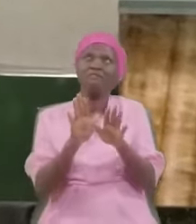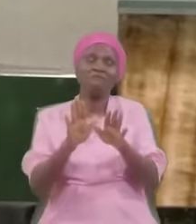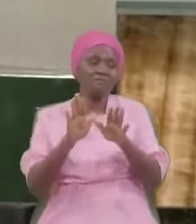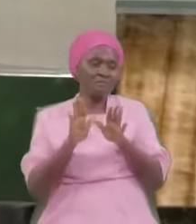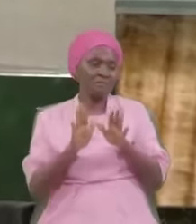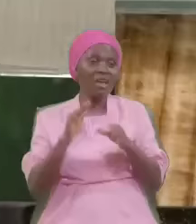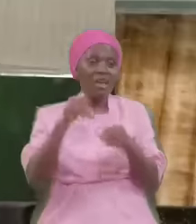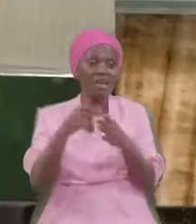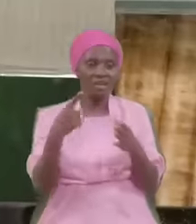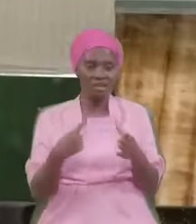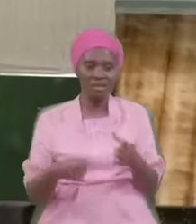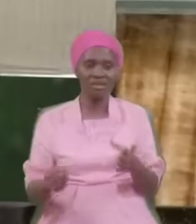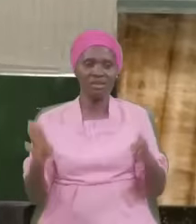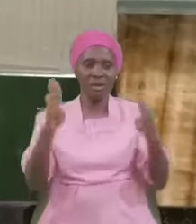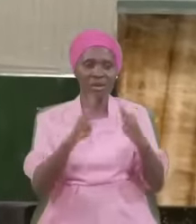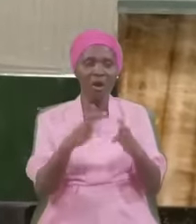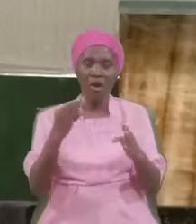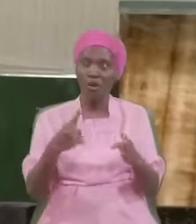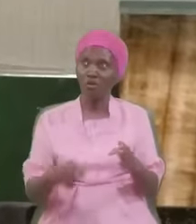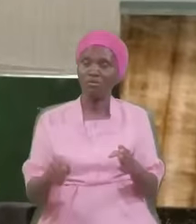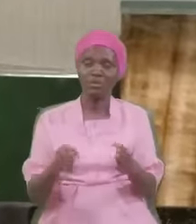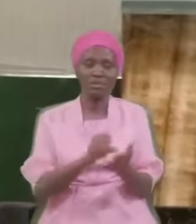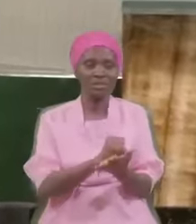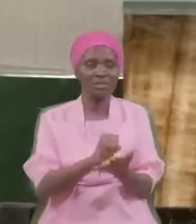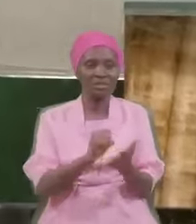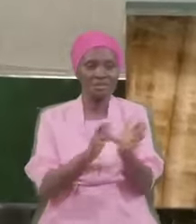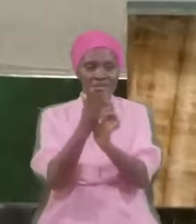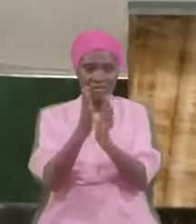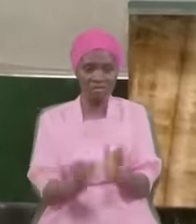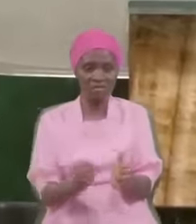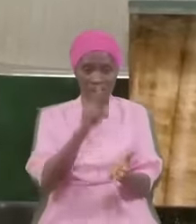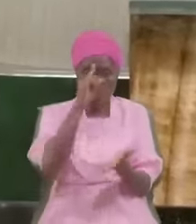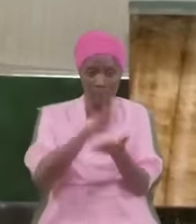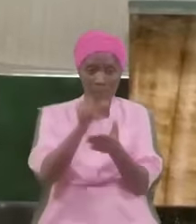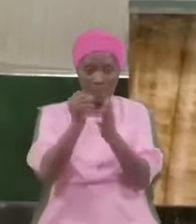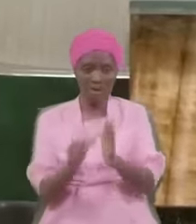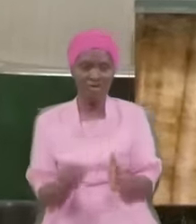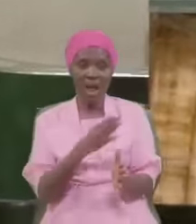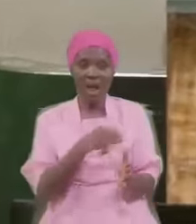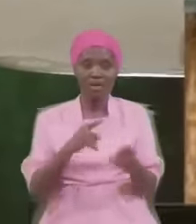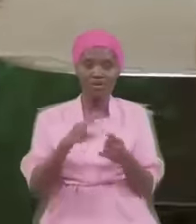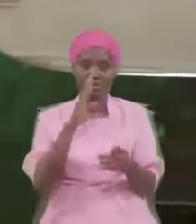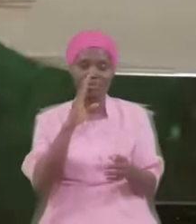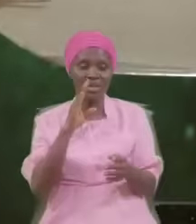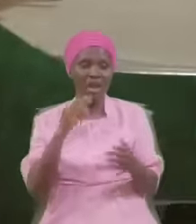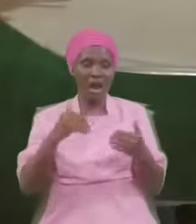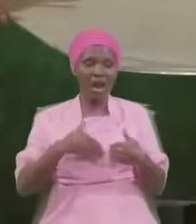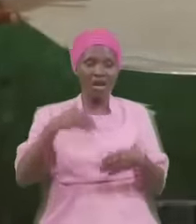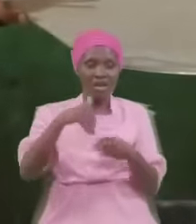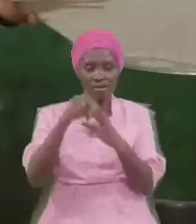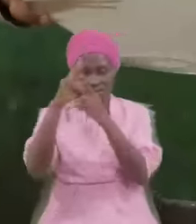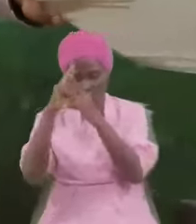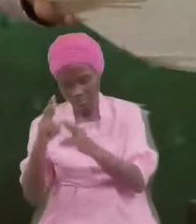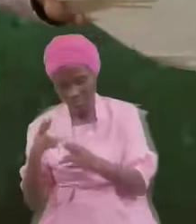assembly of the saints, and to be heard in reverence of all